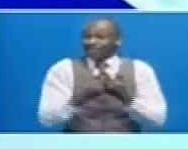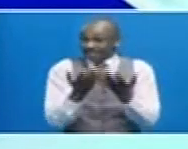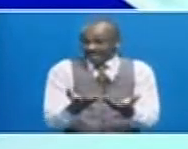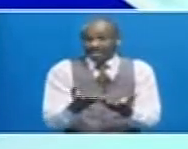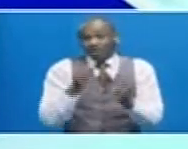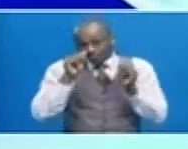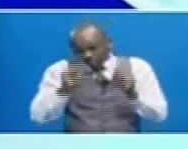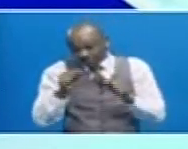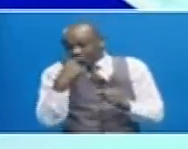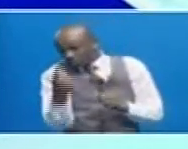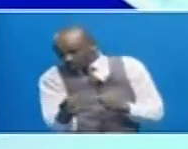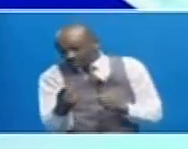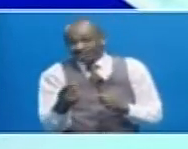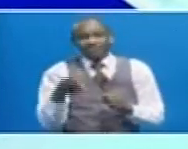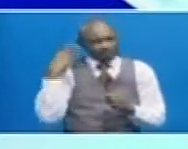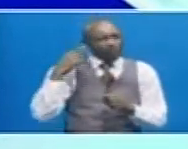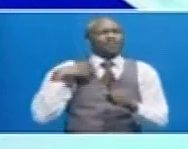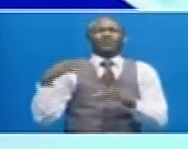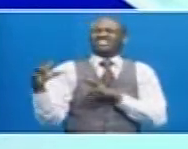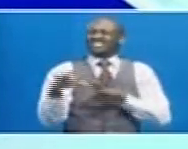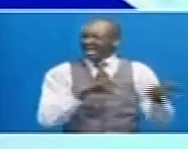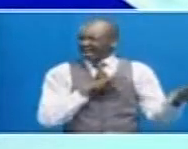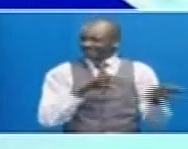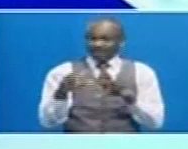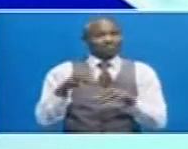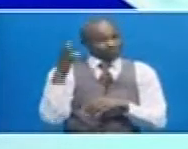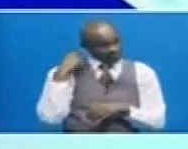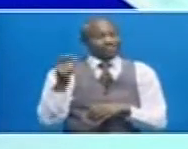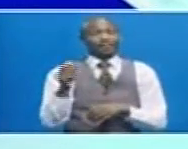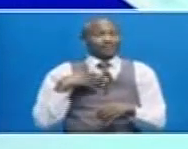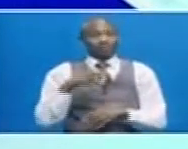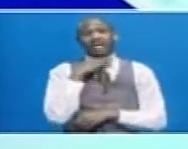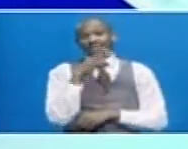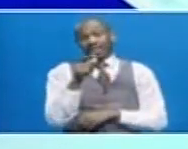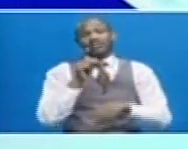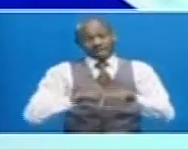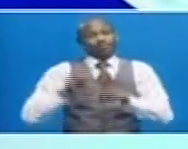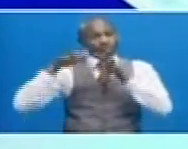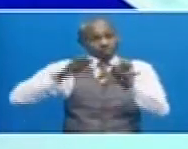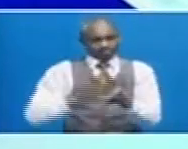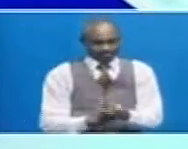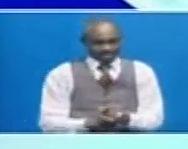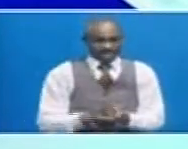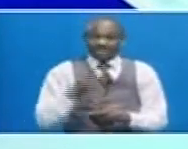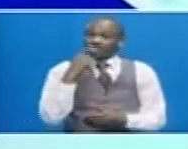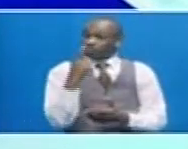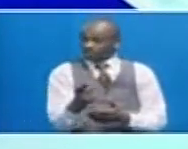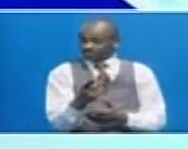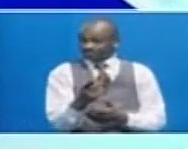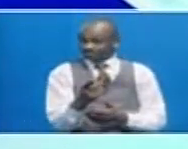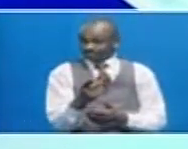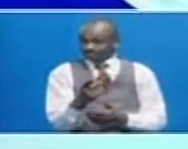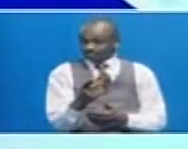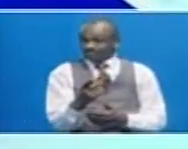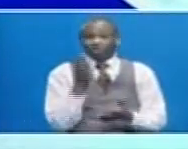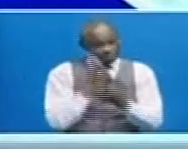revives the memories of the untold suffering and even death sometimes that happens. Forewarned is forearmed, we're told, but is